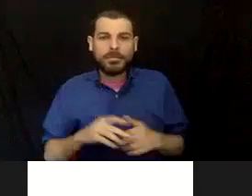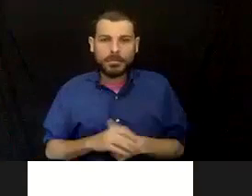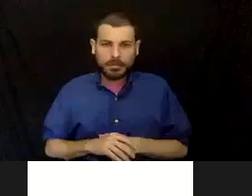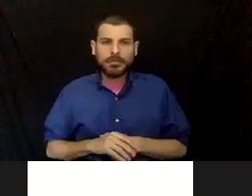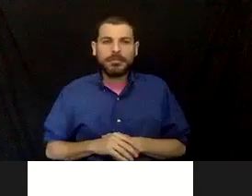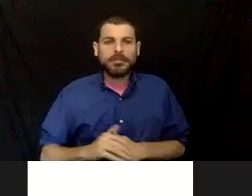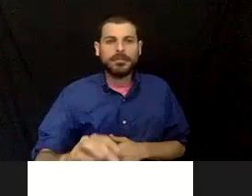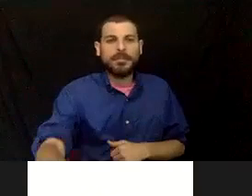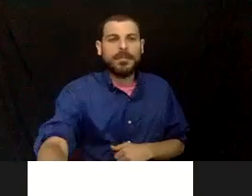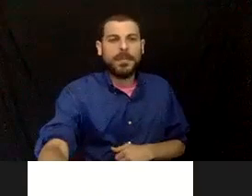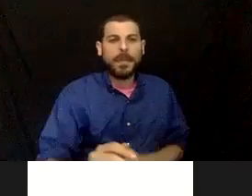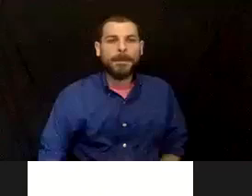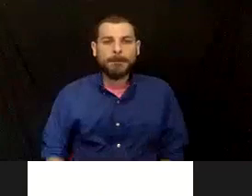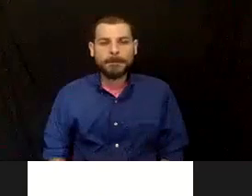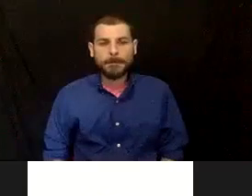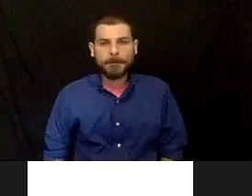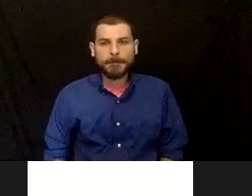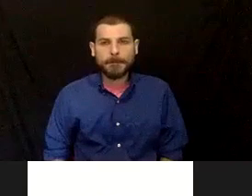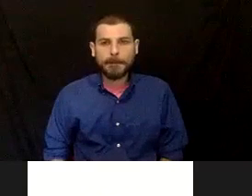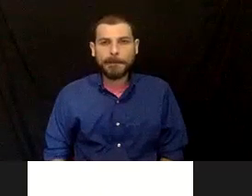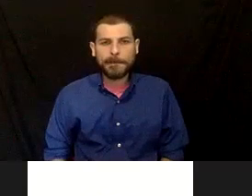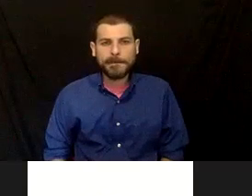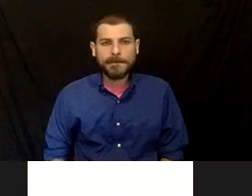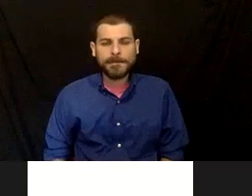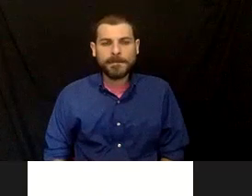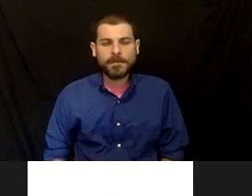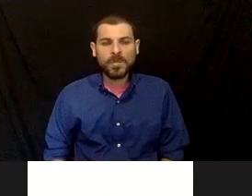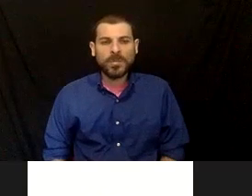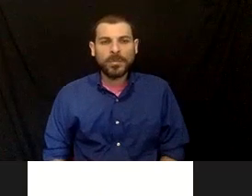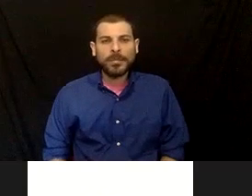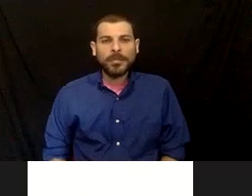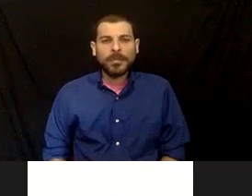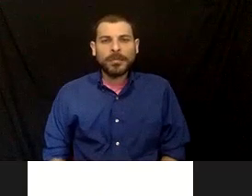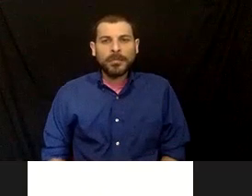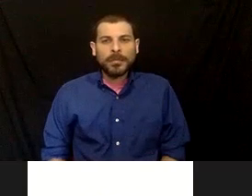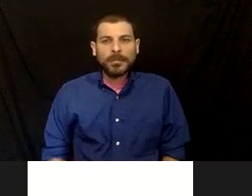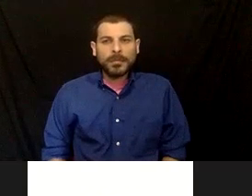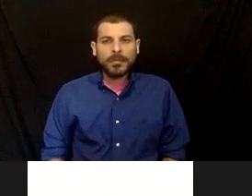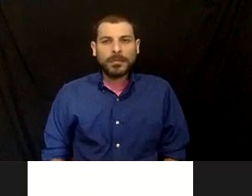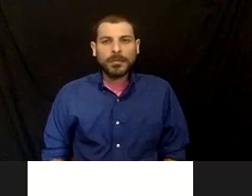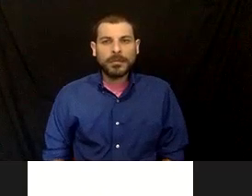Okay. So there is additionally an extension for